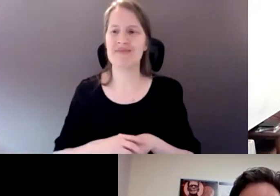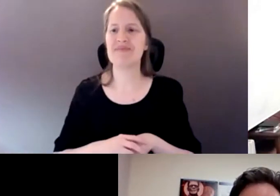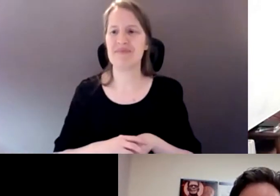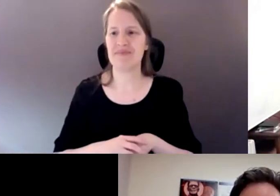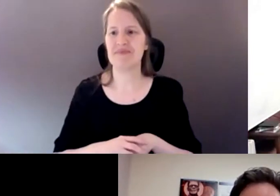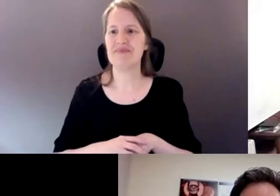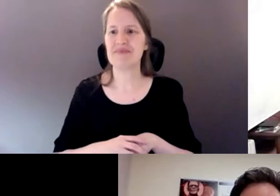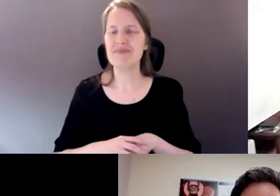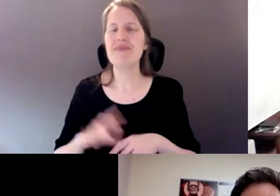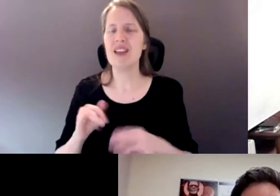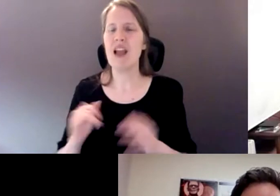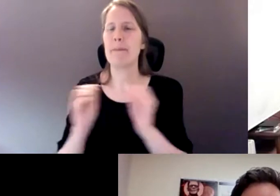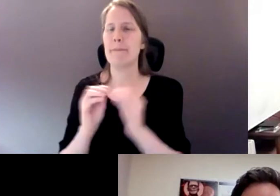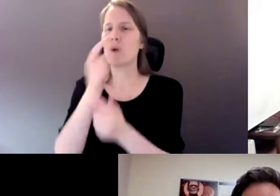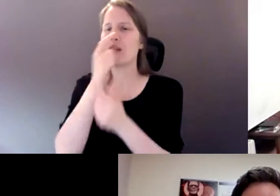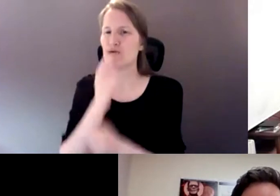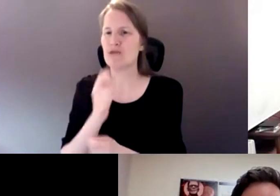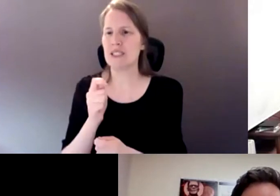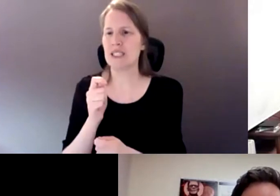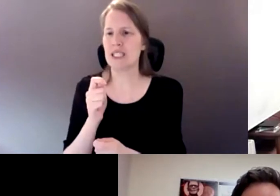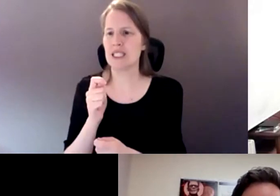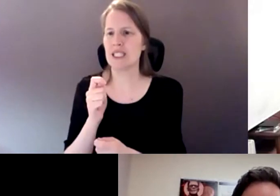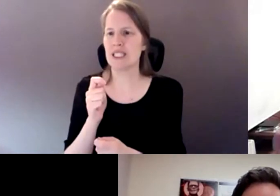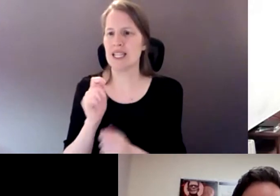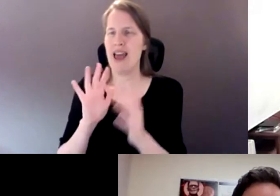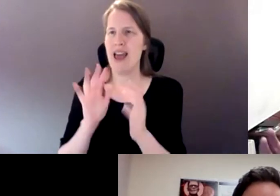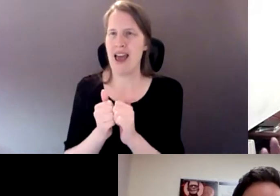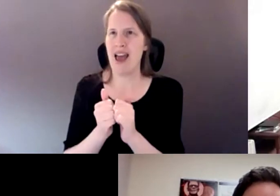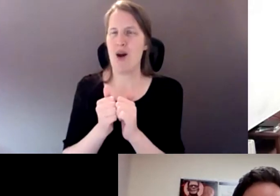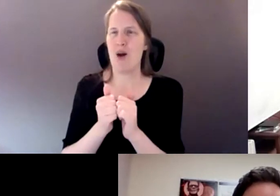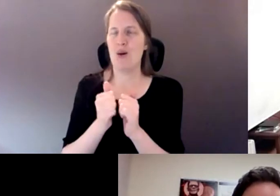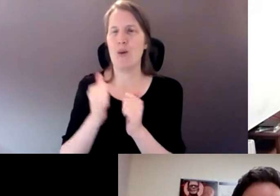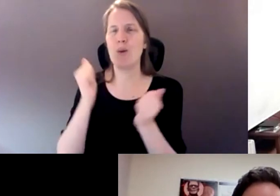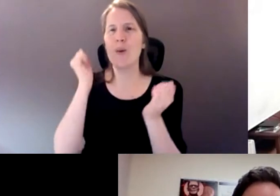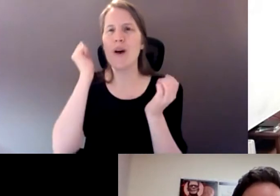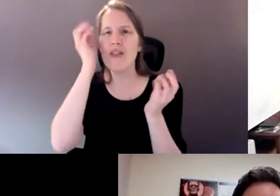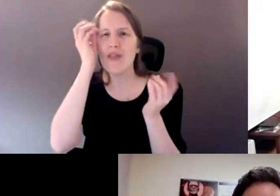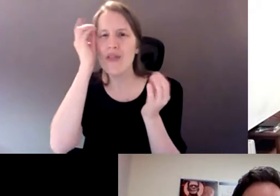I'm much more interested in how thinkers, thought people,